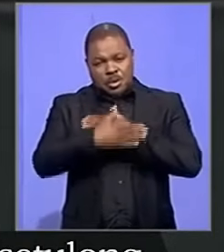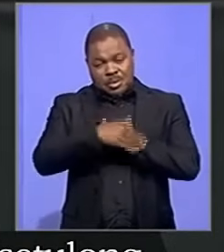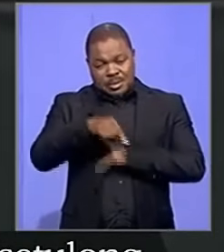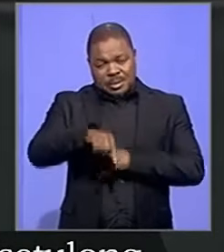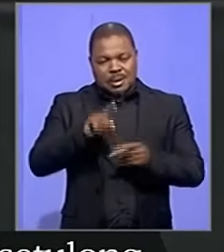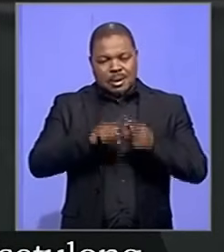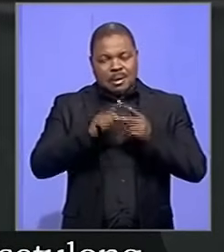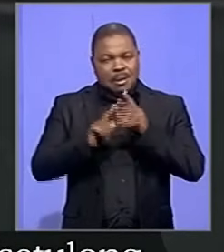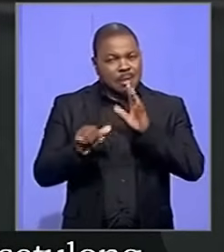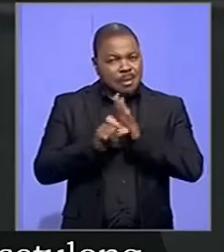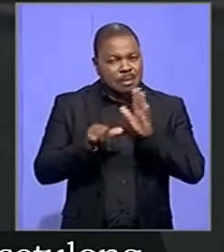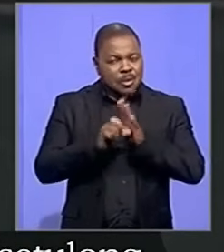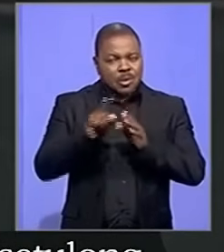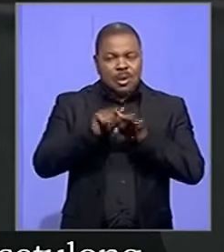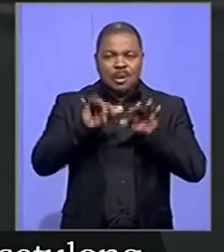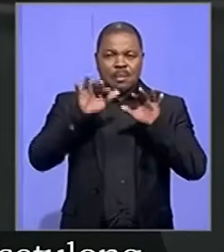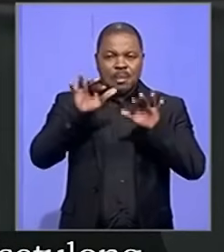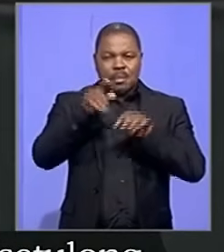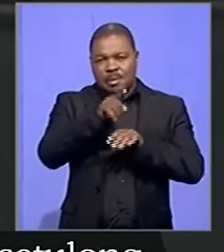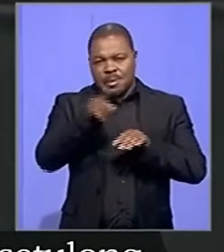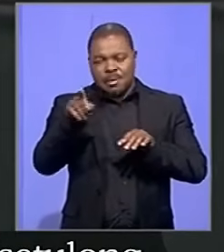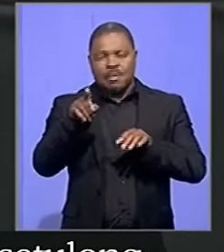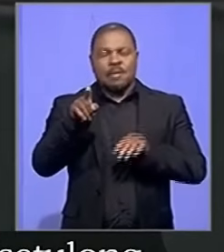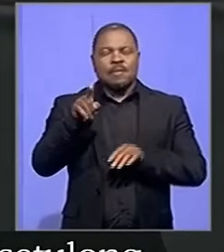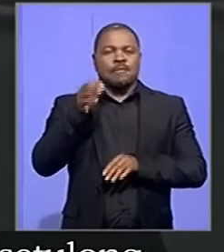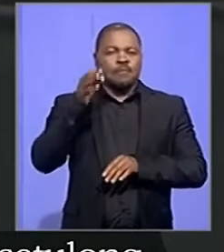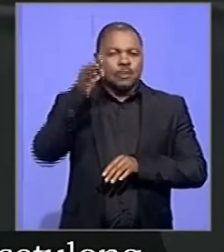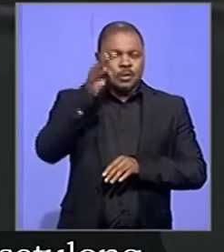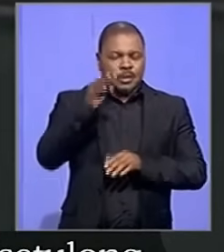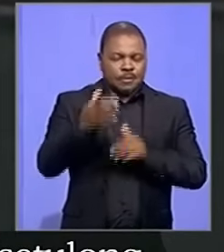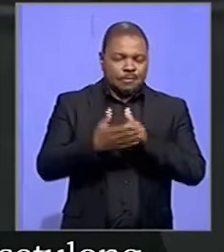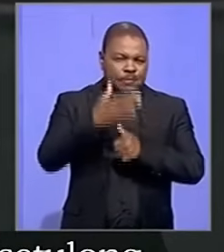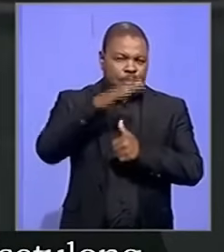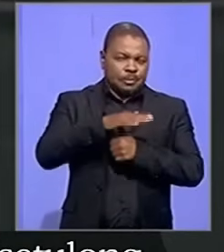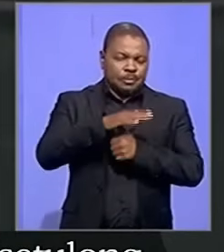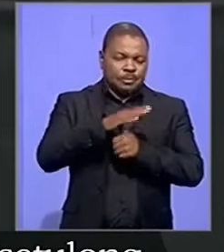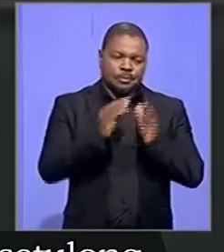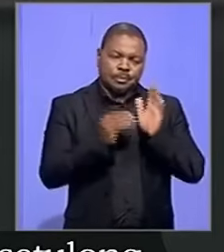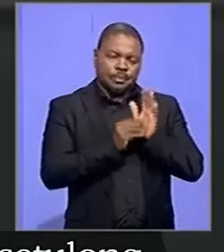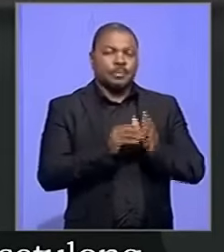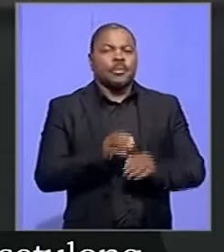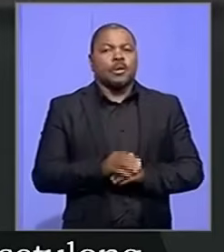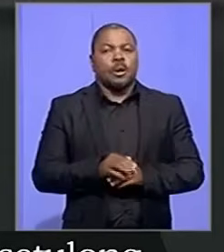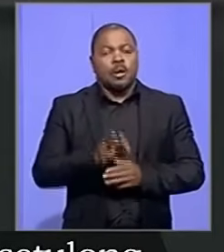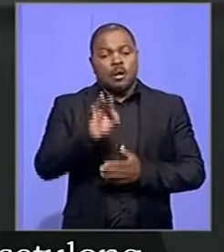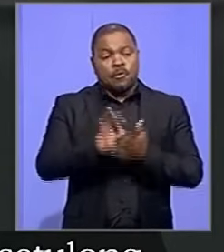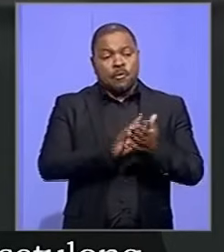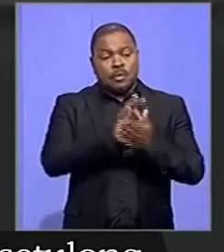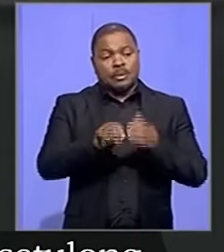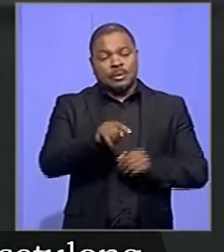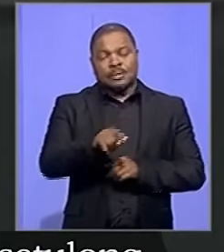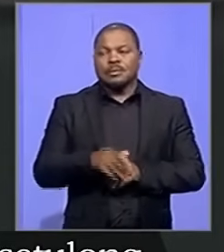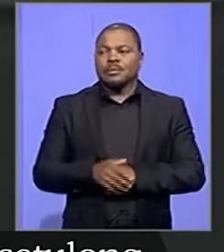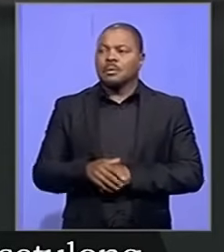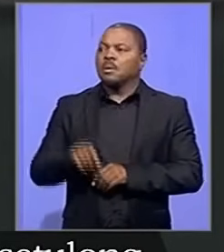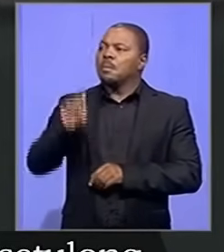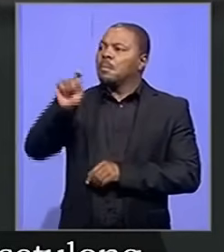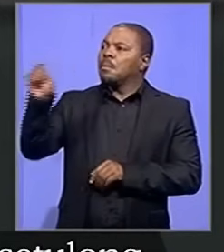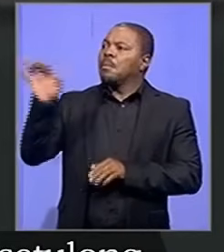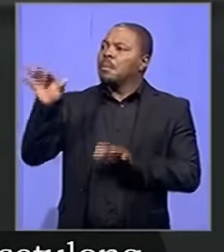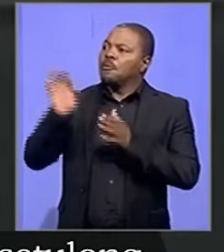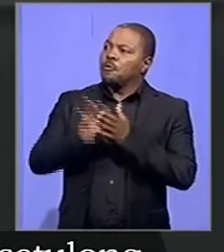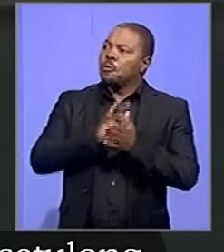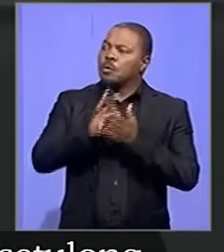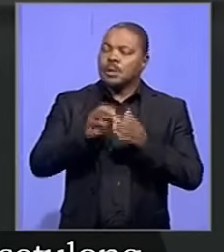its interests and its future first. In this election, the voters chose not to give any